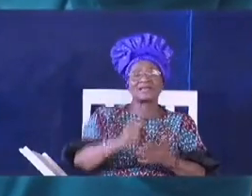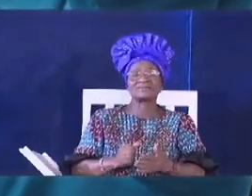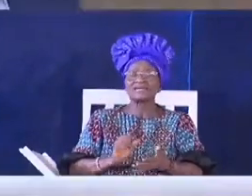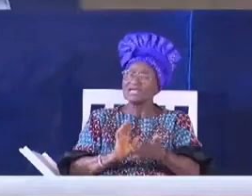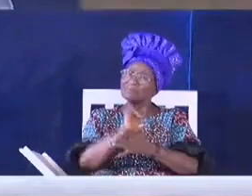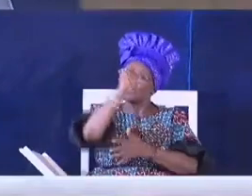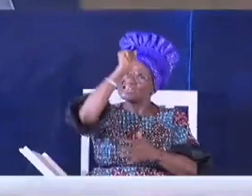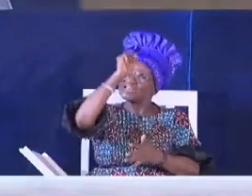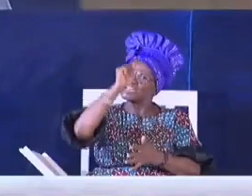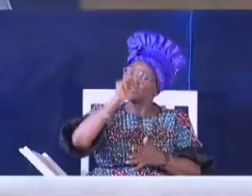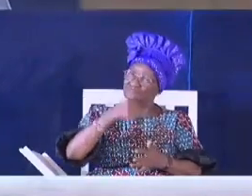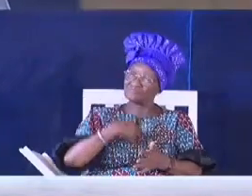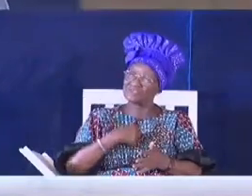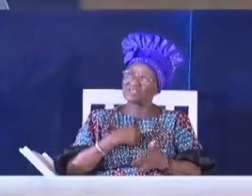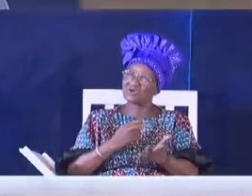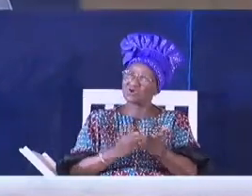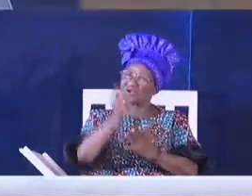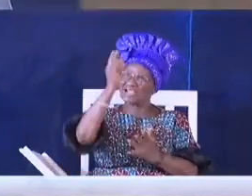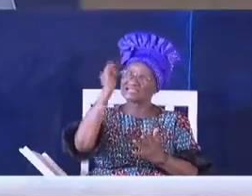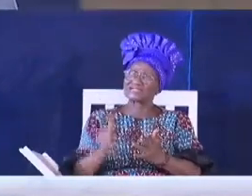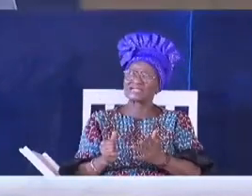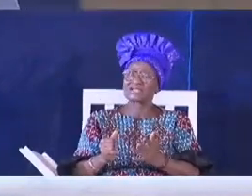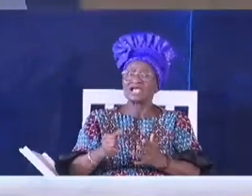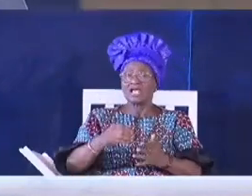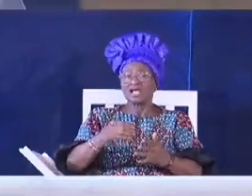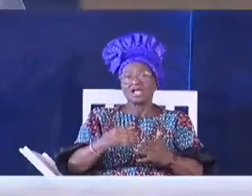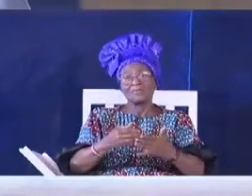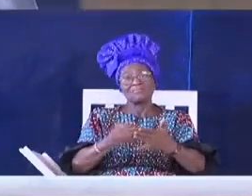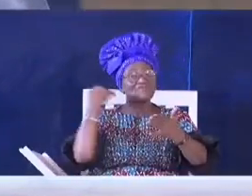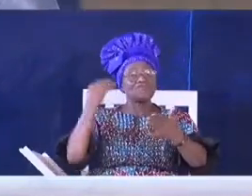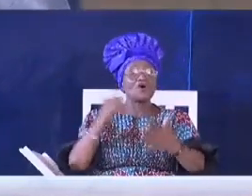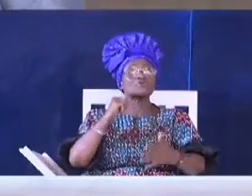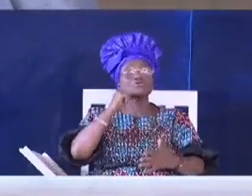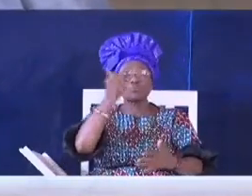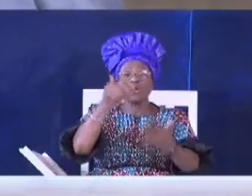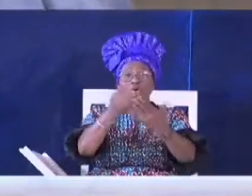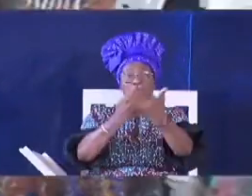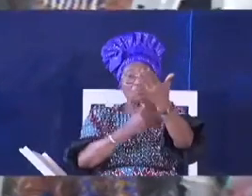Believe me honestly, before tomorrow morning, you will testify.